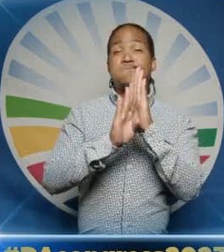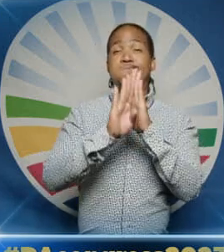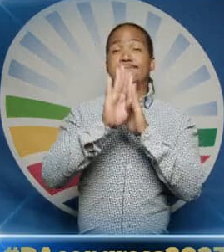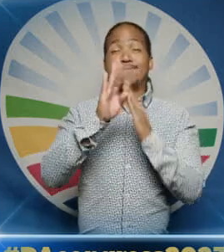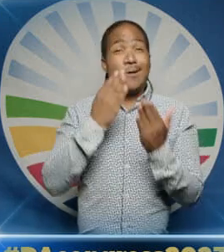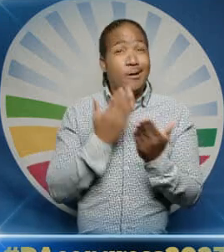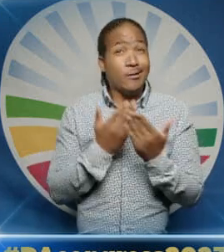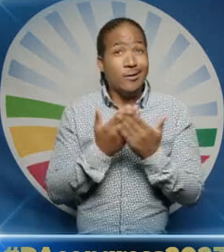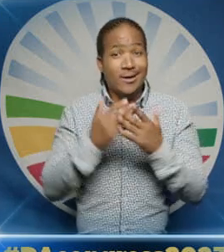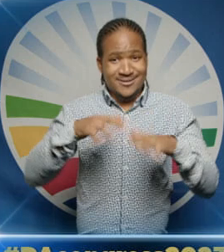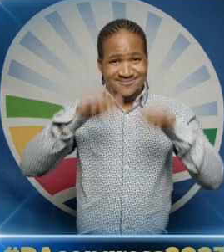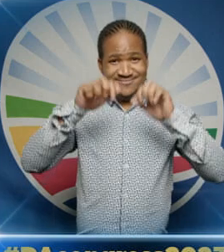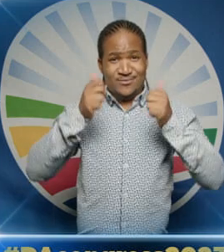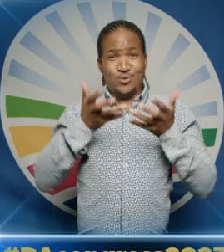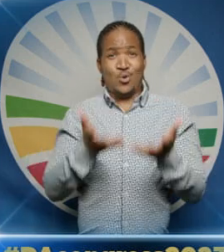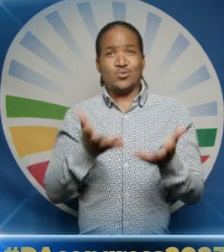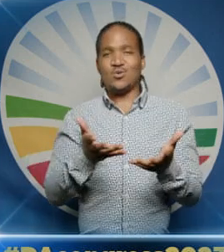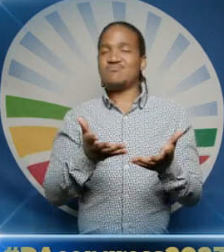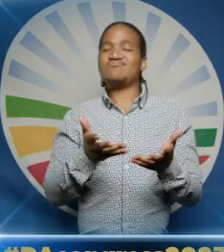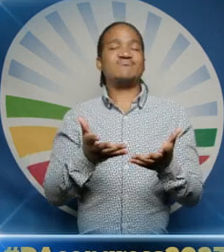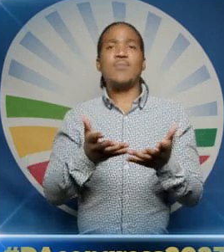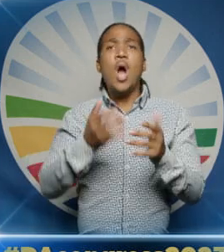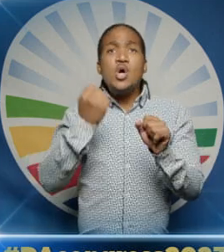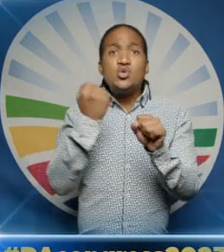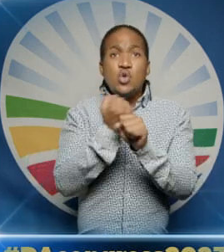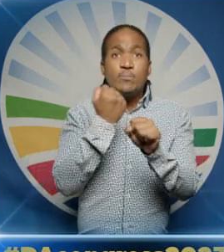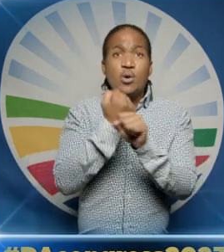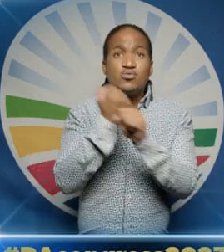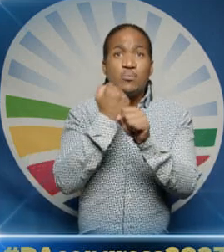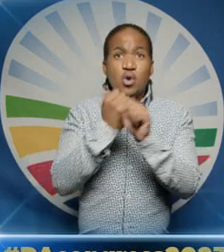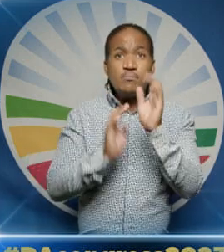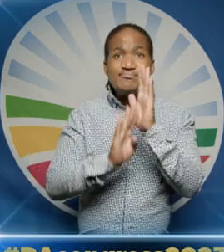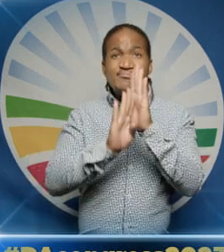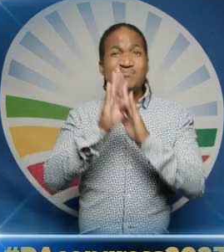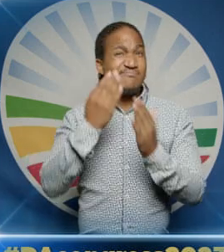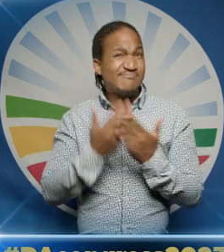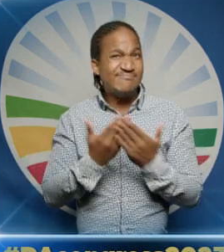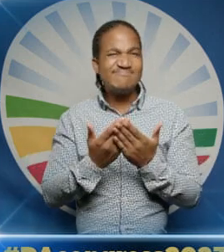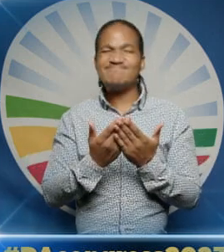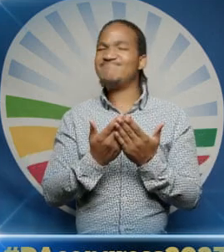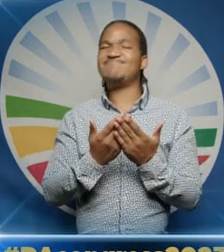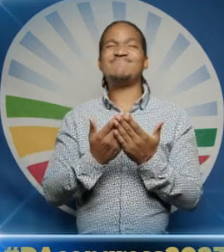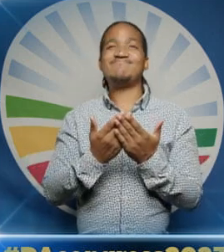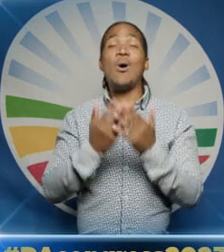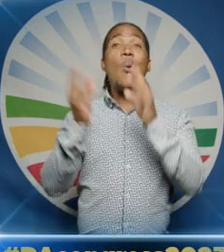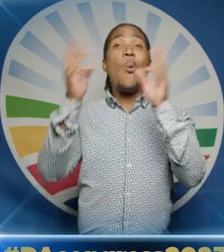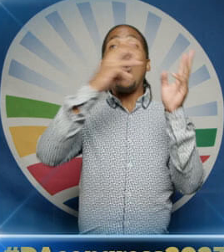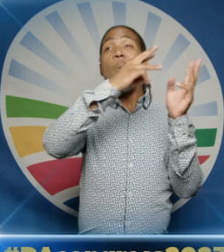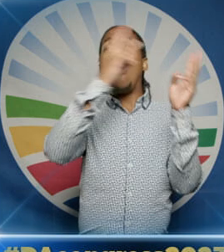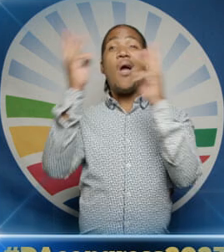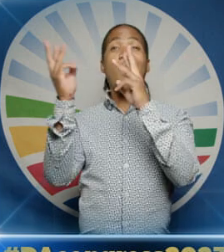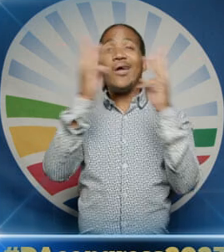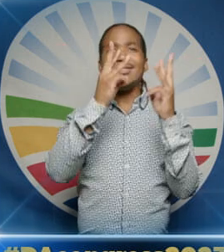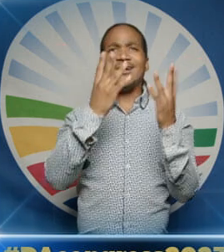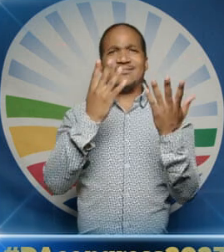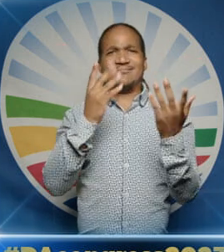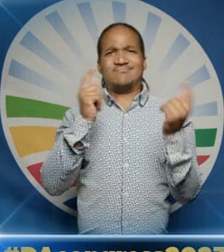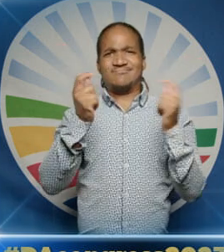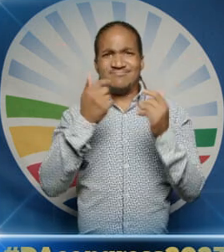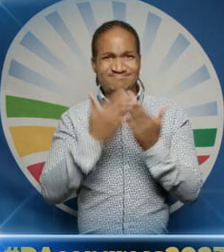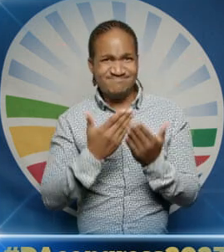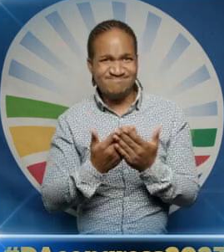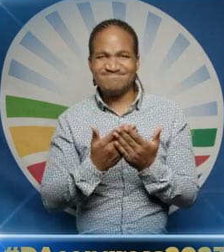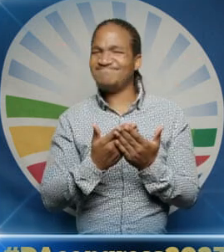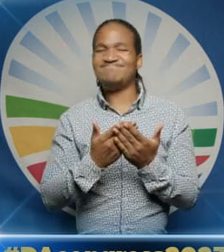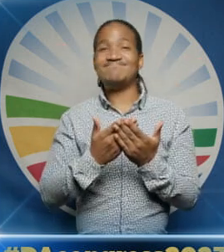can provide the much needed jobs in the current climate in South Africa. The dream of a better life